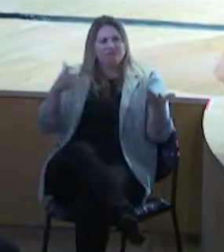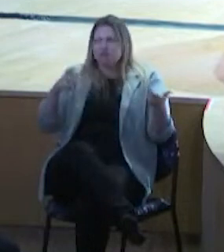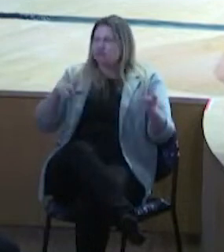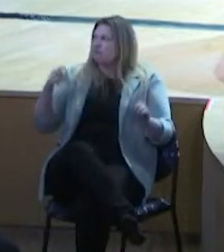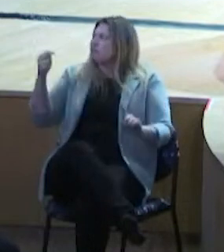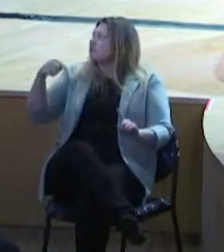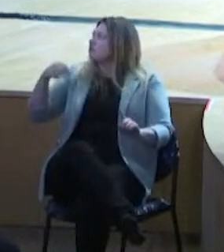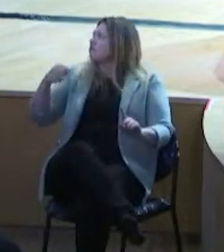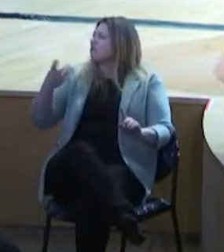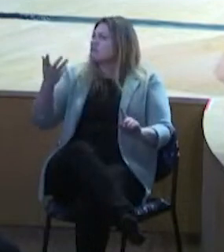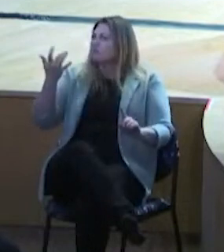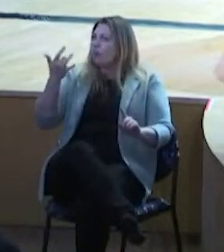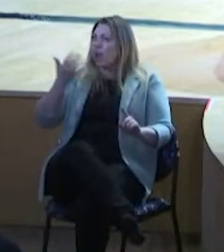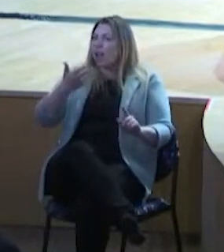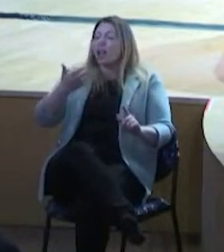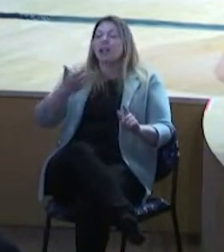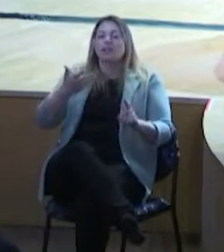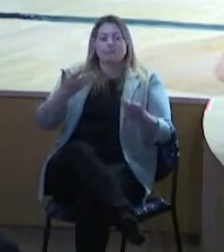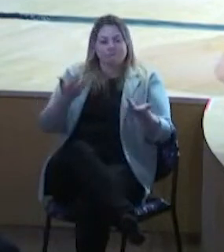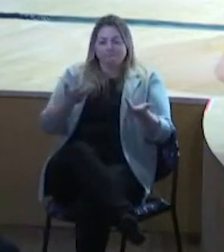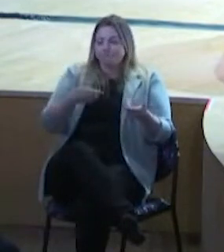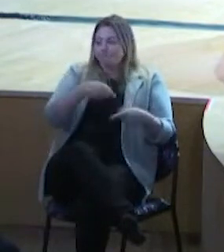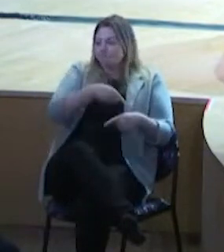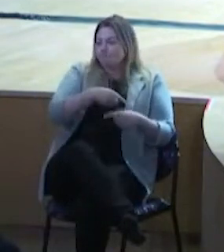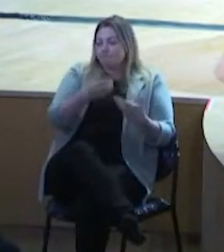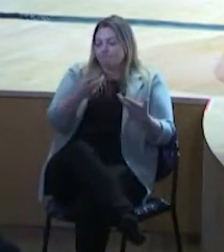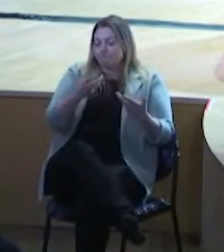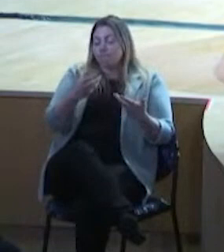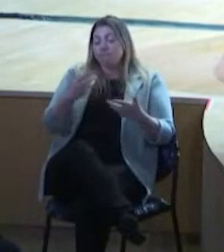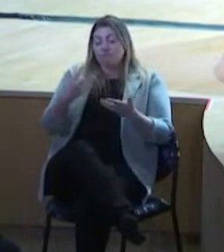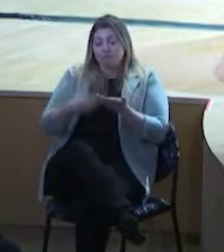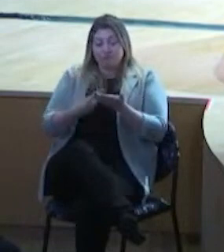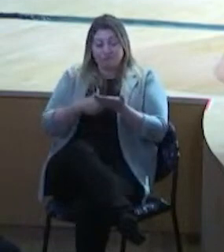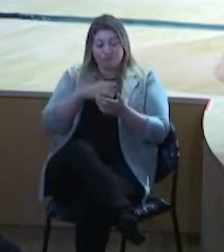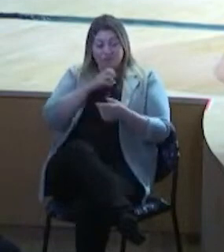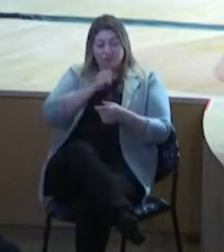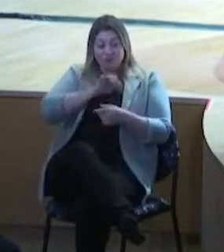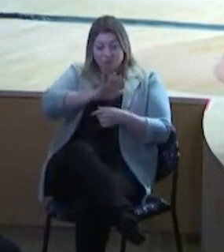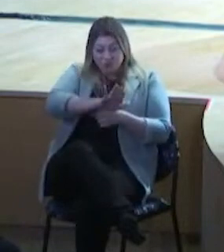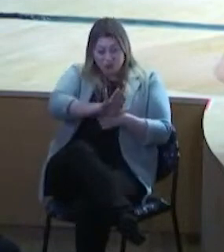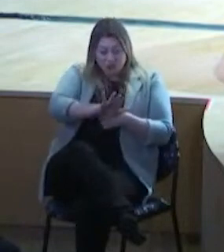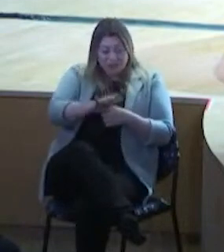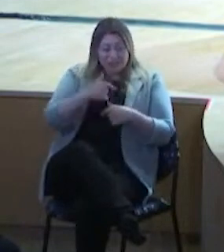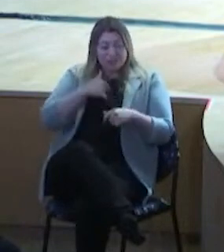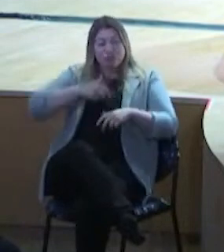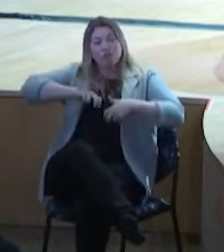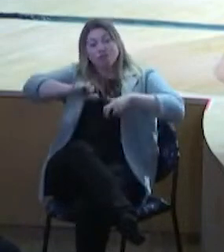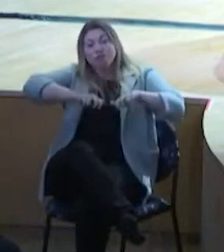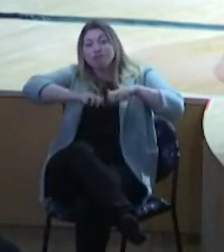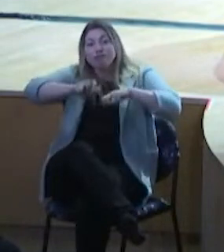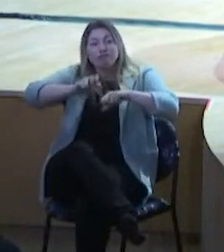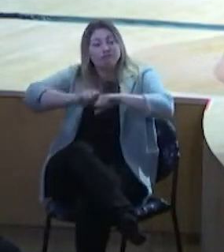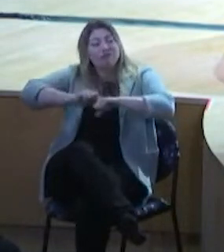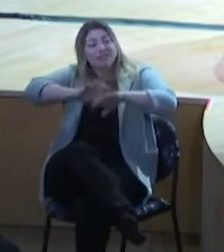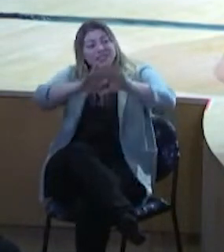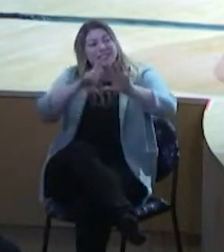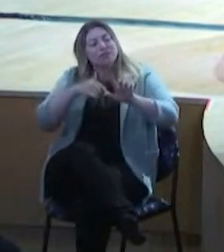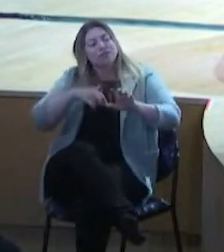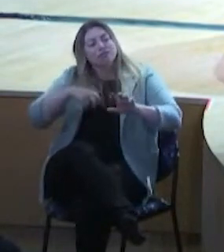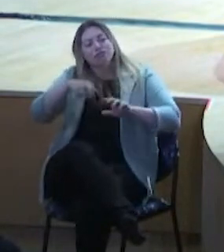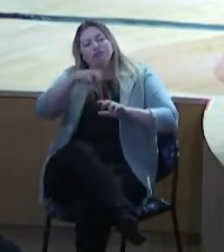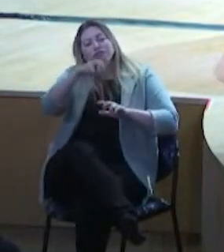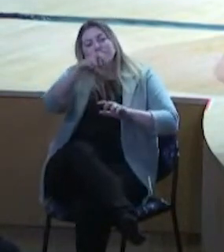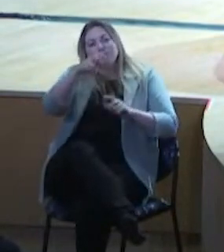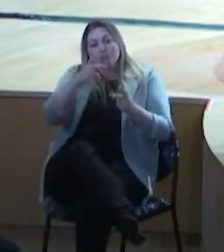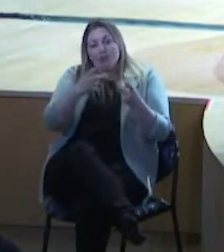on? There were times when I was, you know, your age, and I'm hiking up in the mountain to the place that I